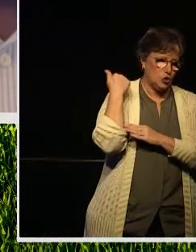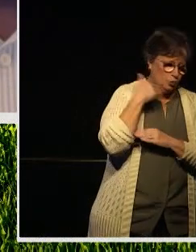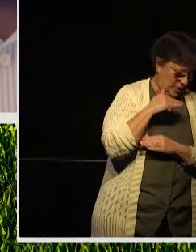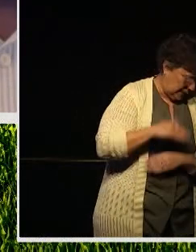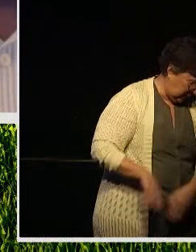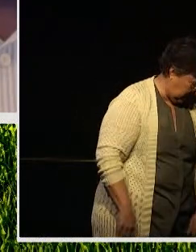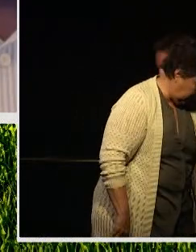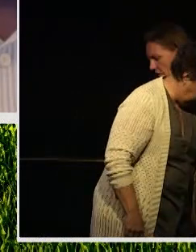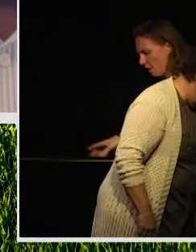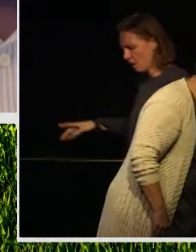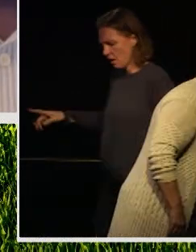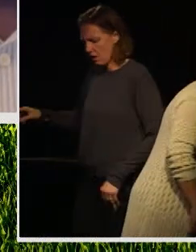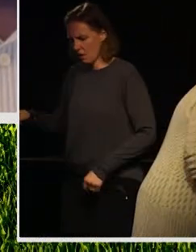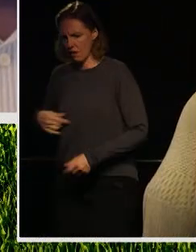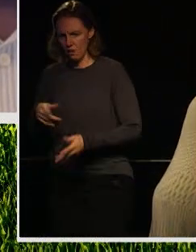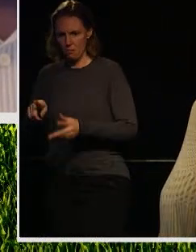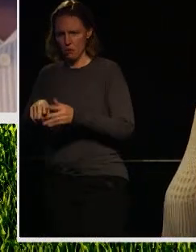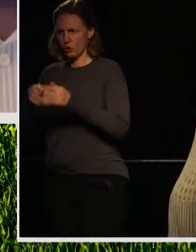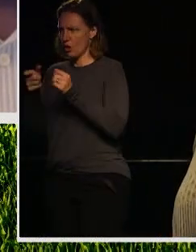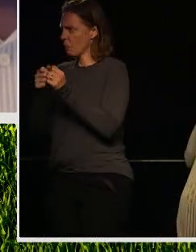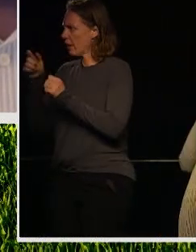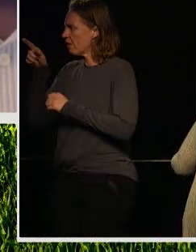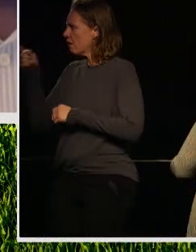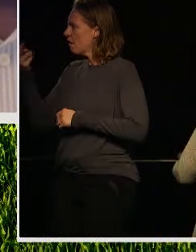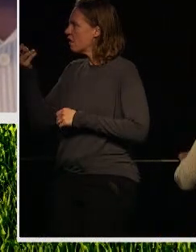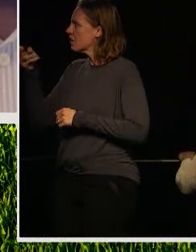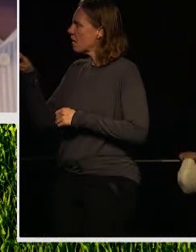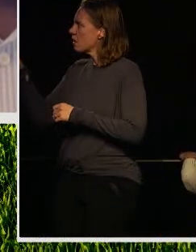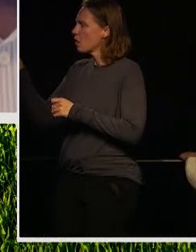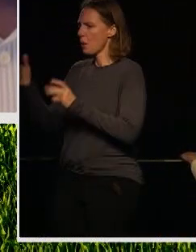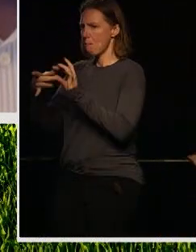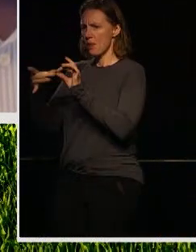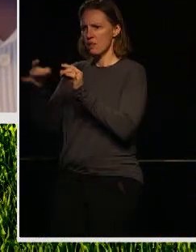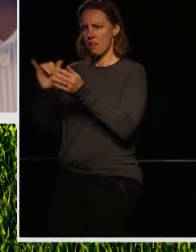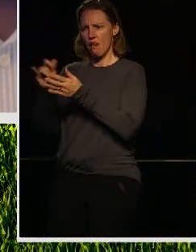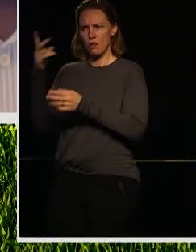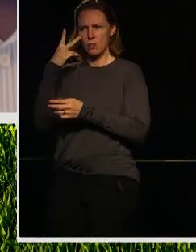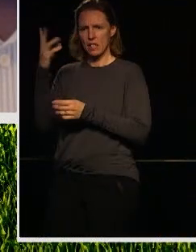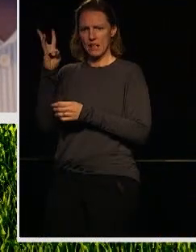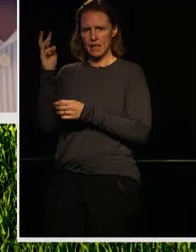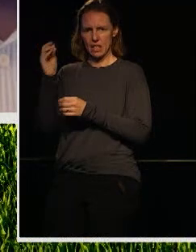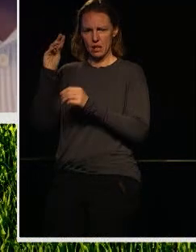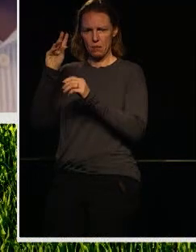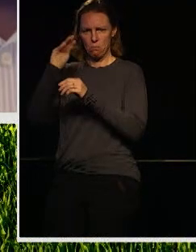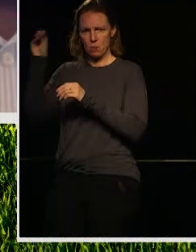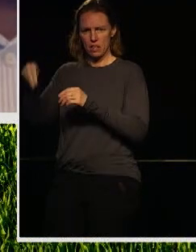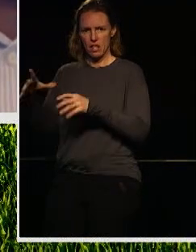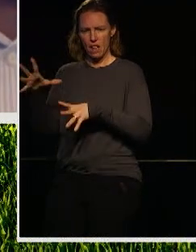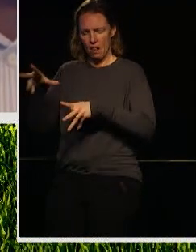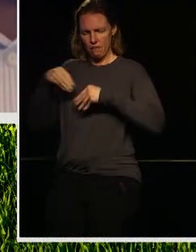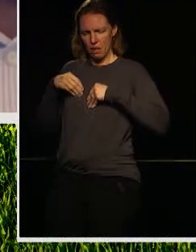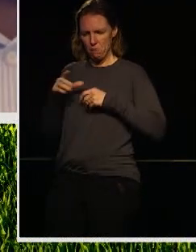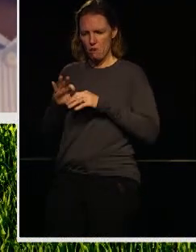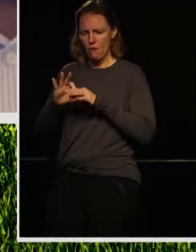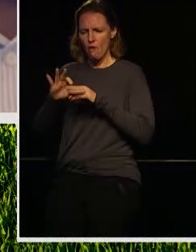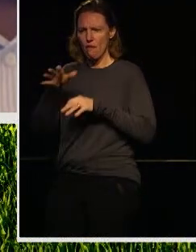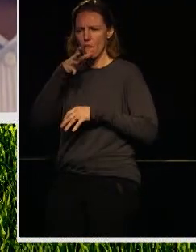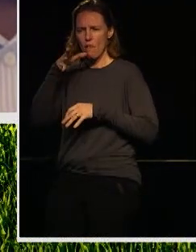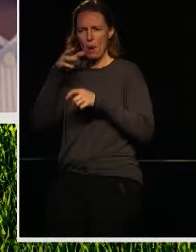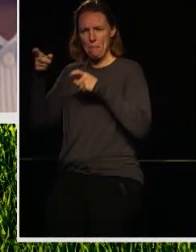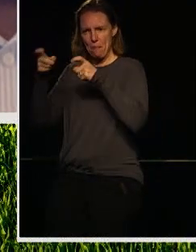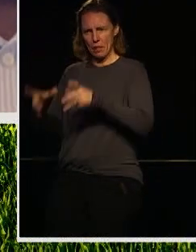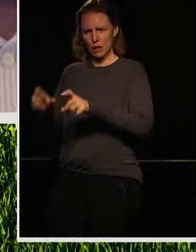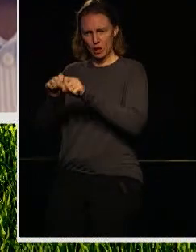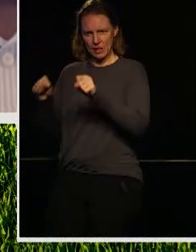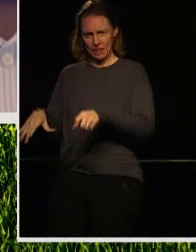integration, and let me actually start with Vasanth. You mentioned that you see 60% adoption of these farm management systems. And Chris, you